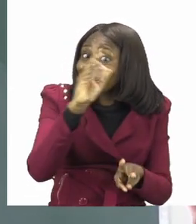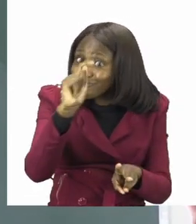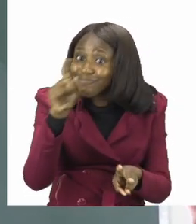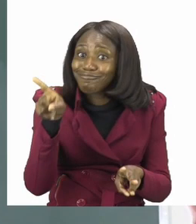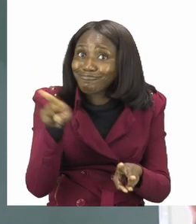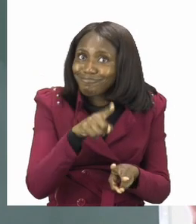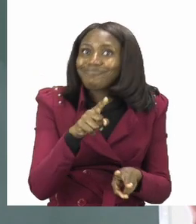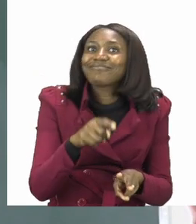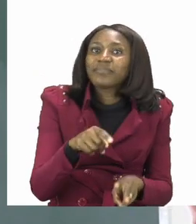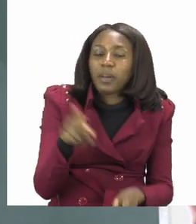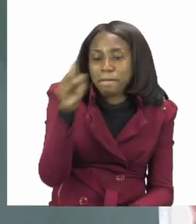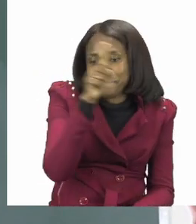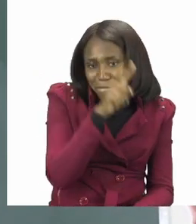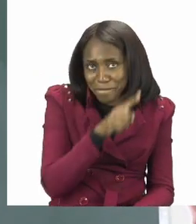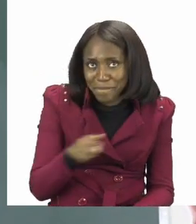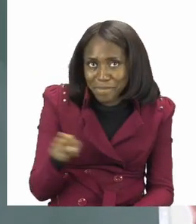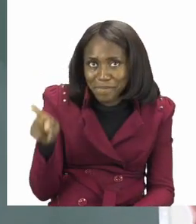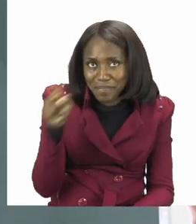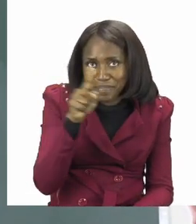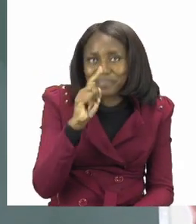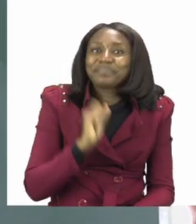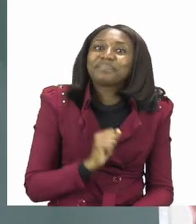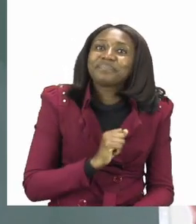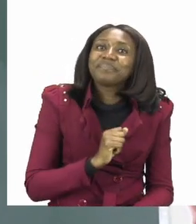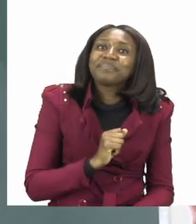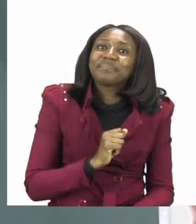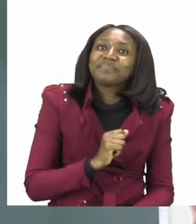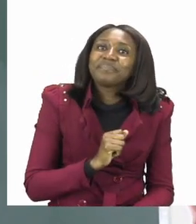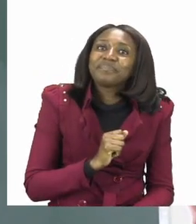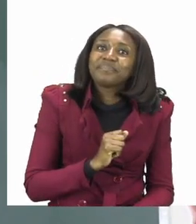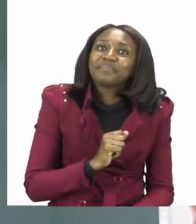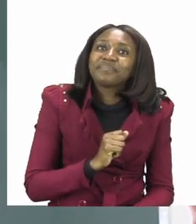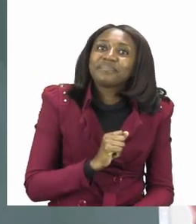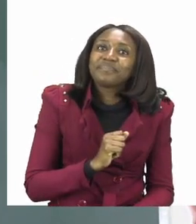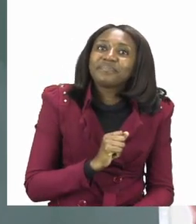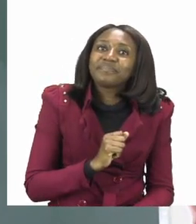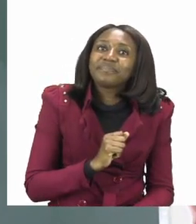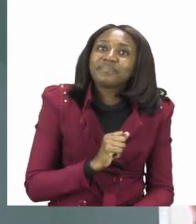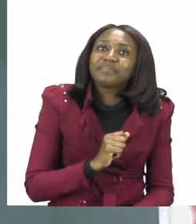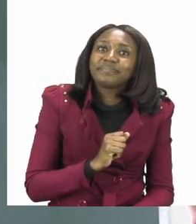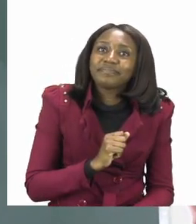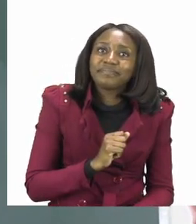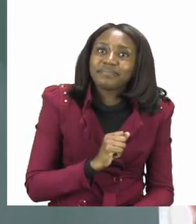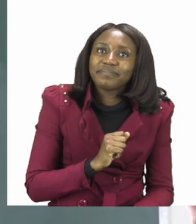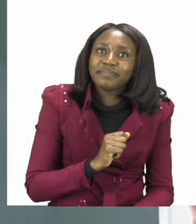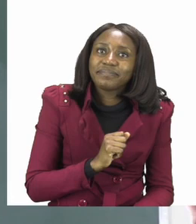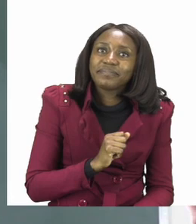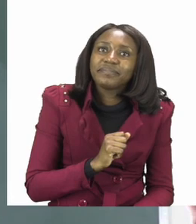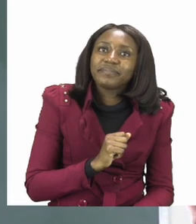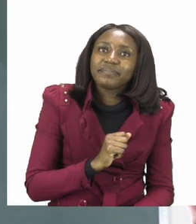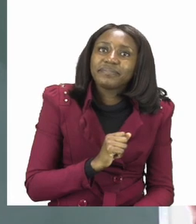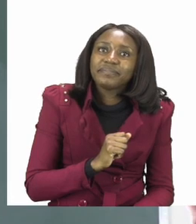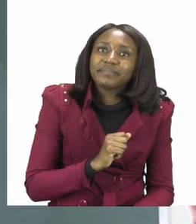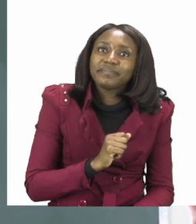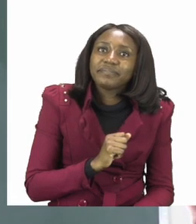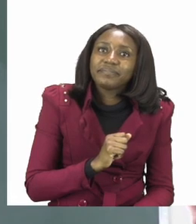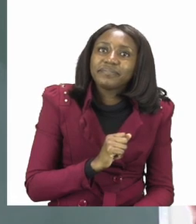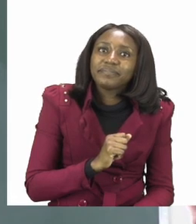eat, hit. Yes, hit rhymes with pit. So we are going to circle that one.